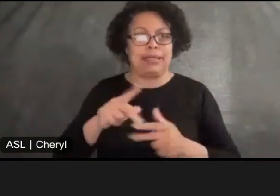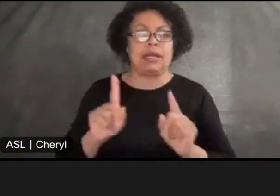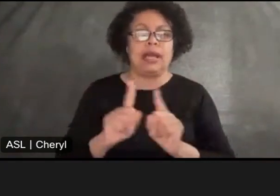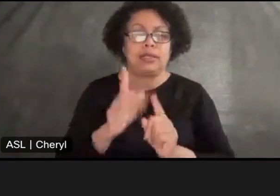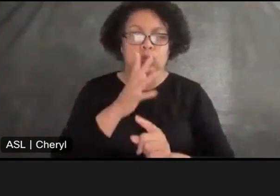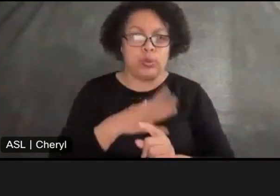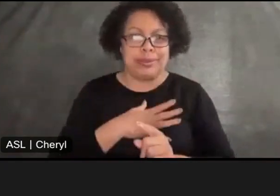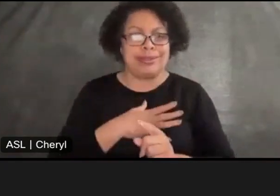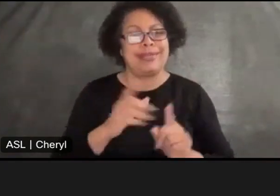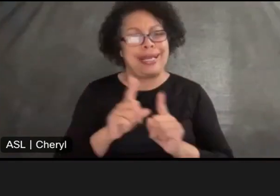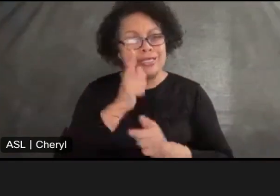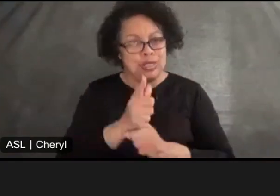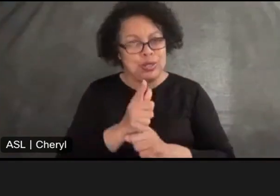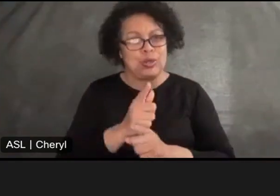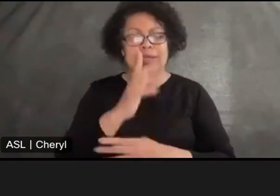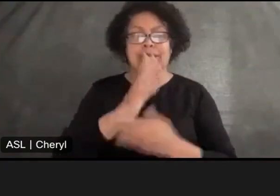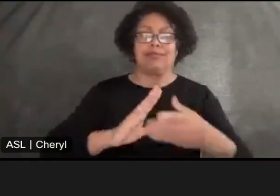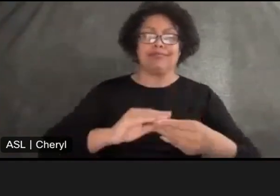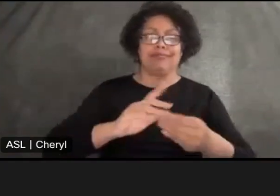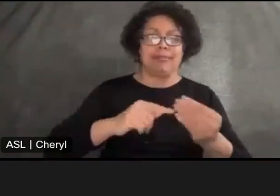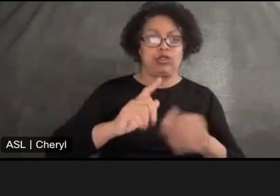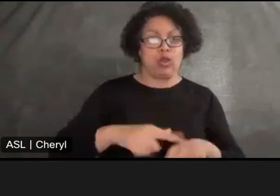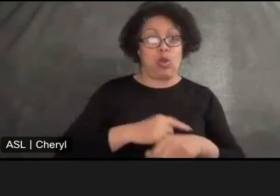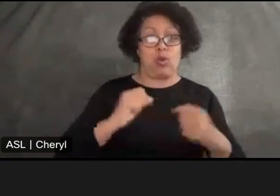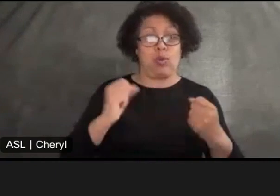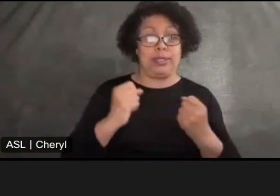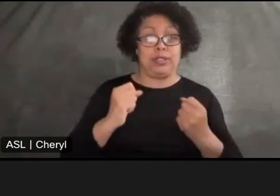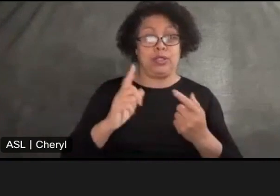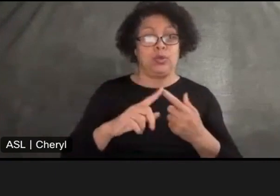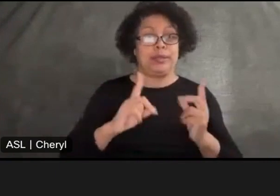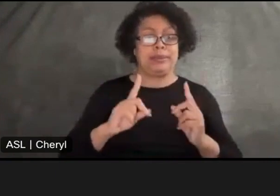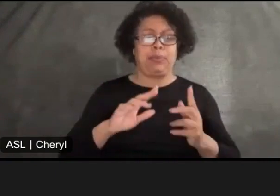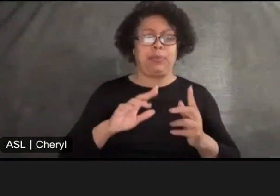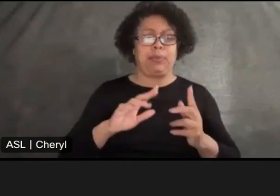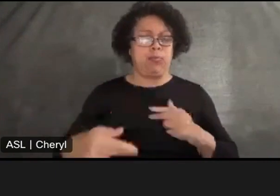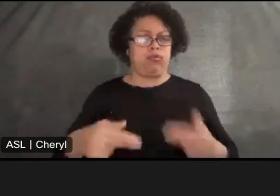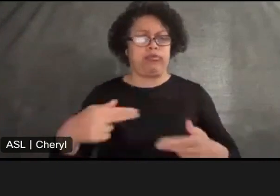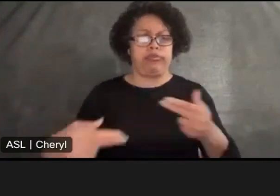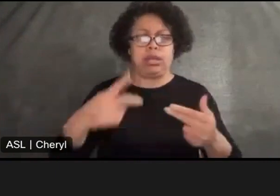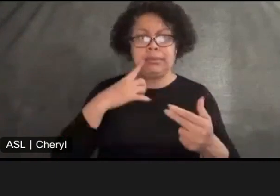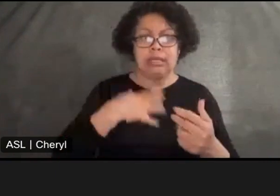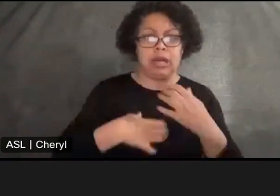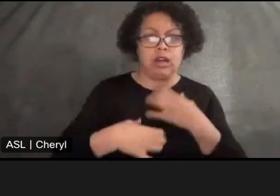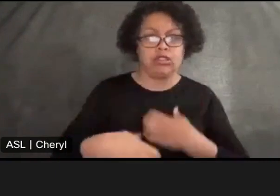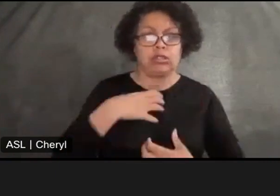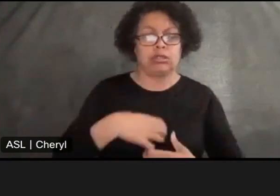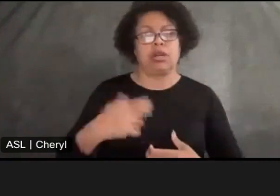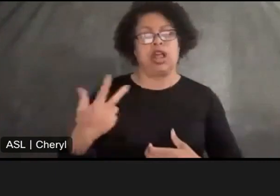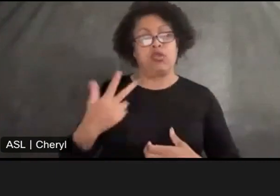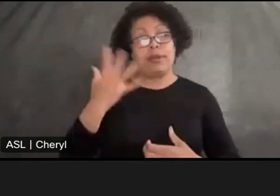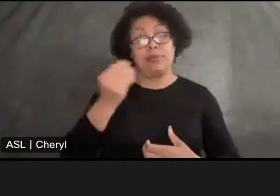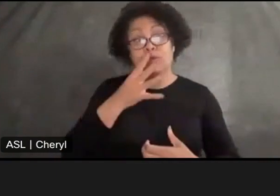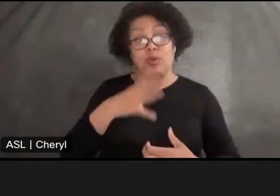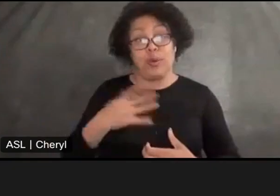of a long winter when the people were dropping from hunger. Three beautiful women came to their dwellings on a snowy